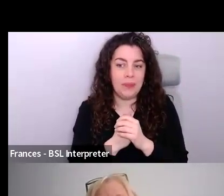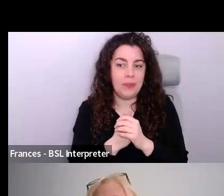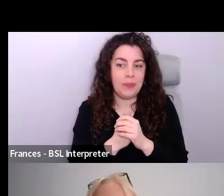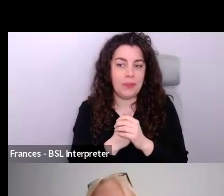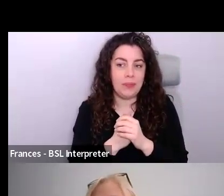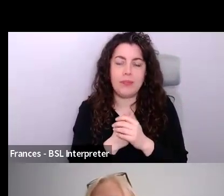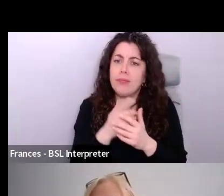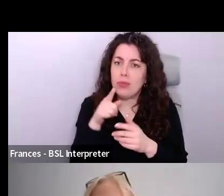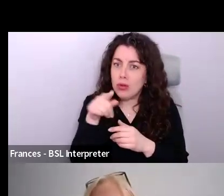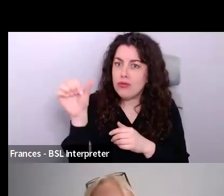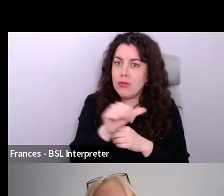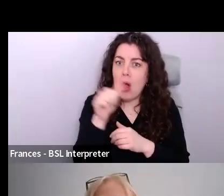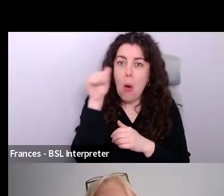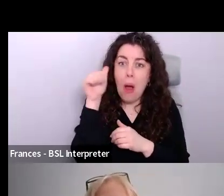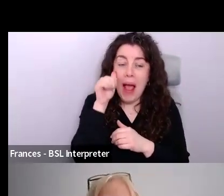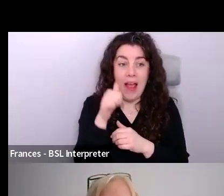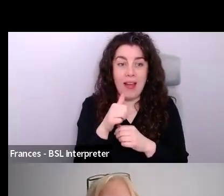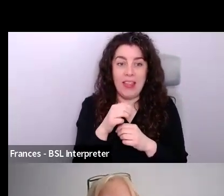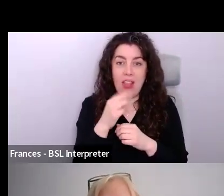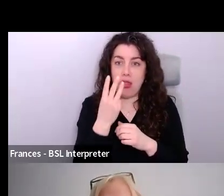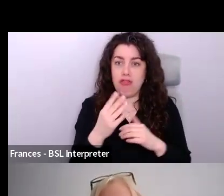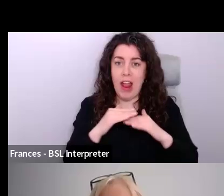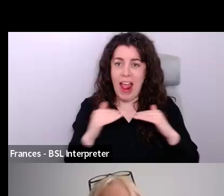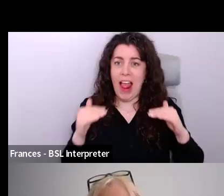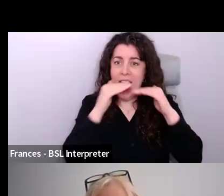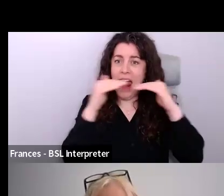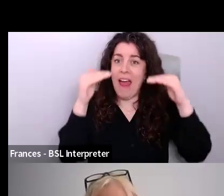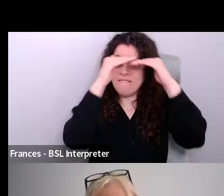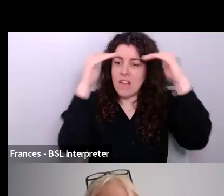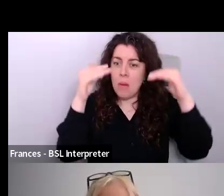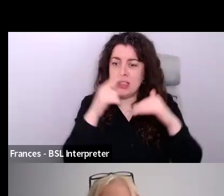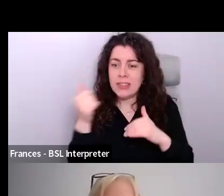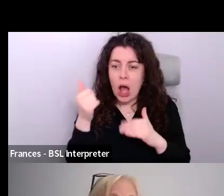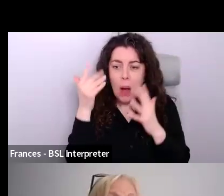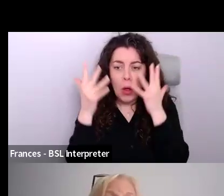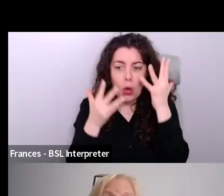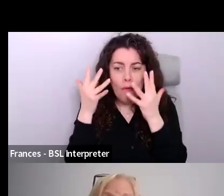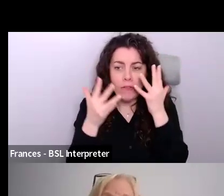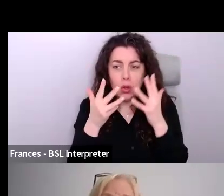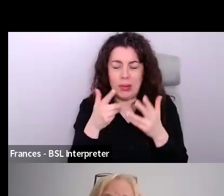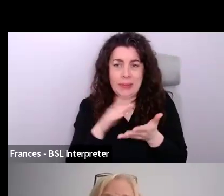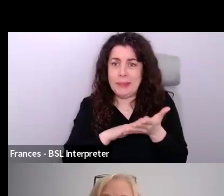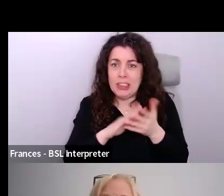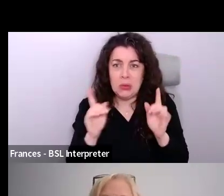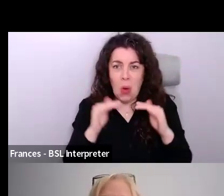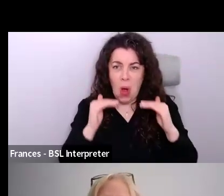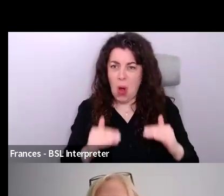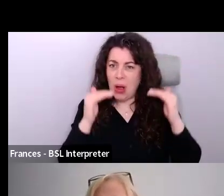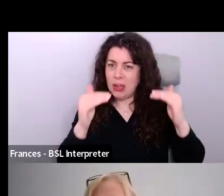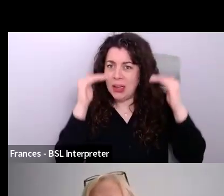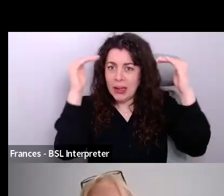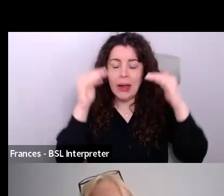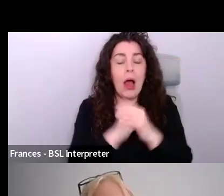So as you're probably aware, there are 3 levels, but I think there's a bit of confusion about what those levels mean. And I am aware that, you